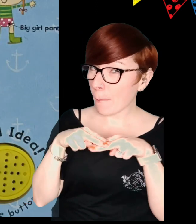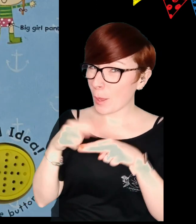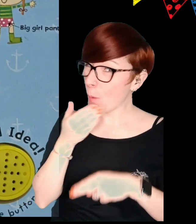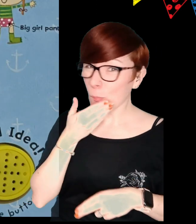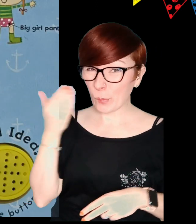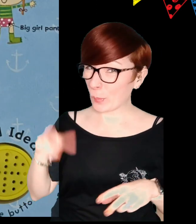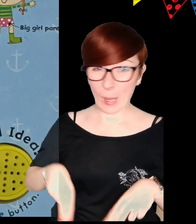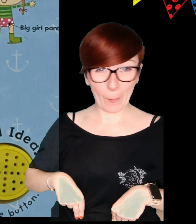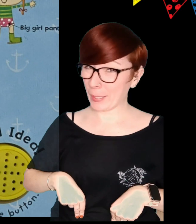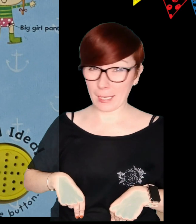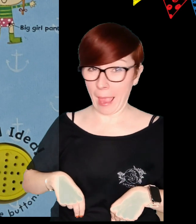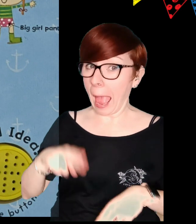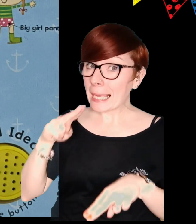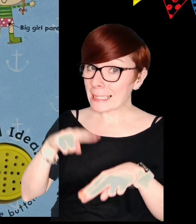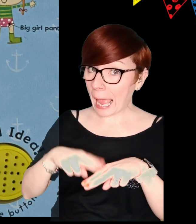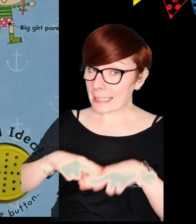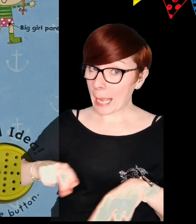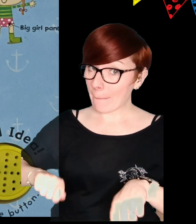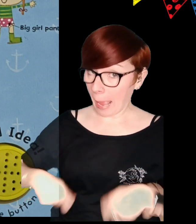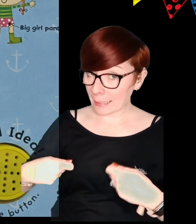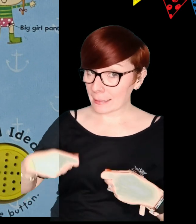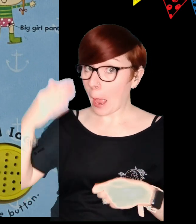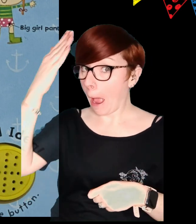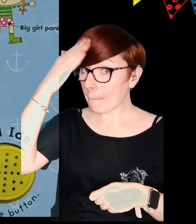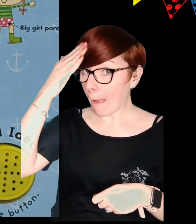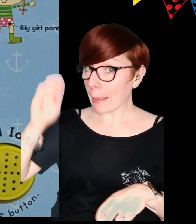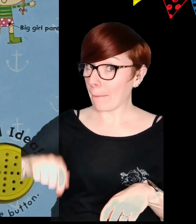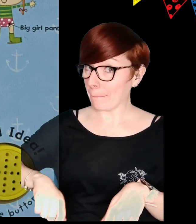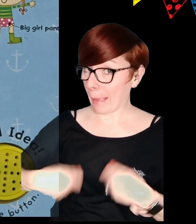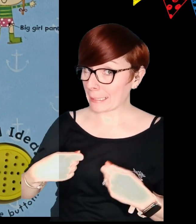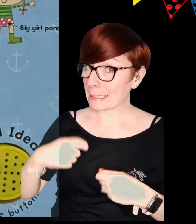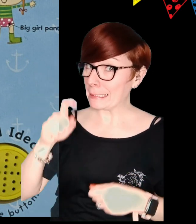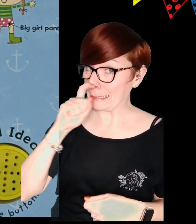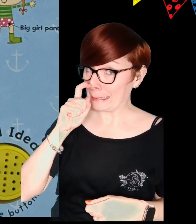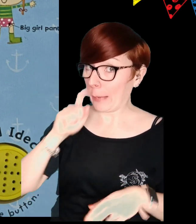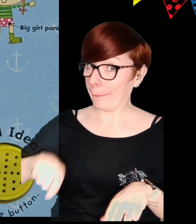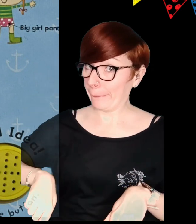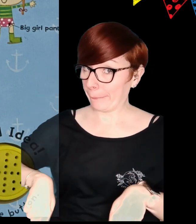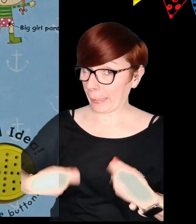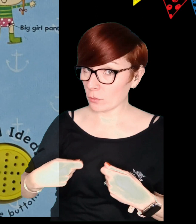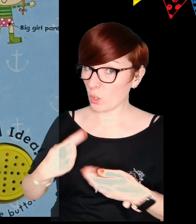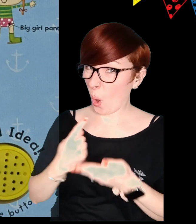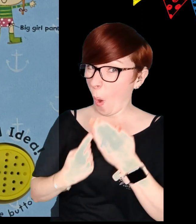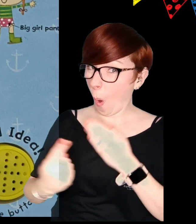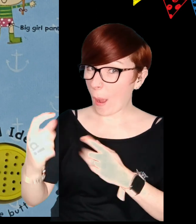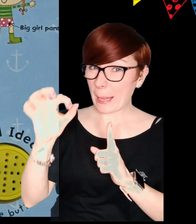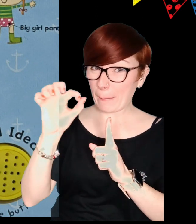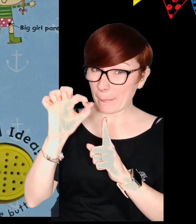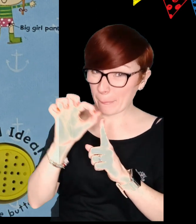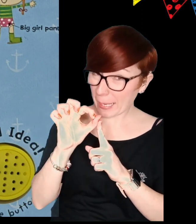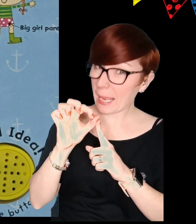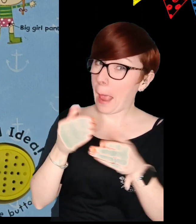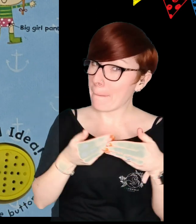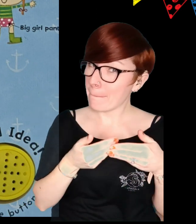Pirate Pete's family. They don't wear nappies. Daddy pants, mommy pants, big girl pants.